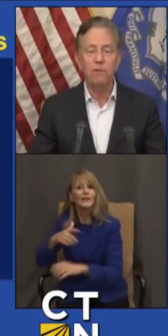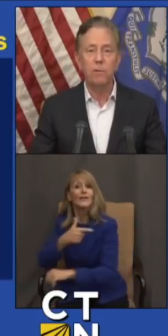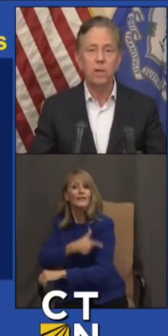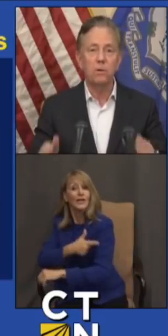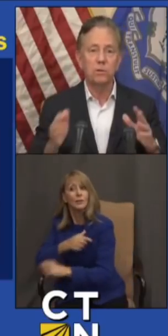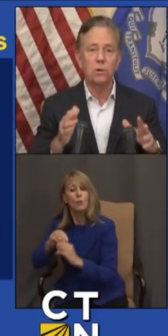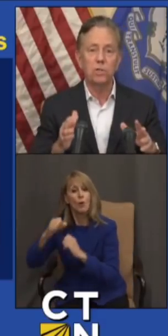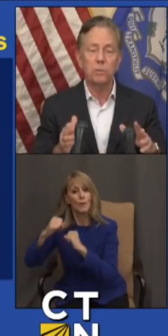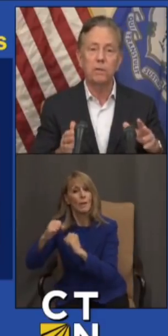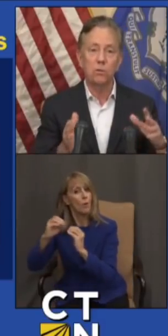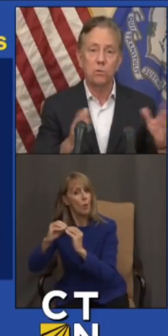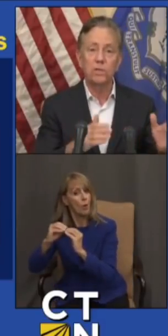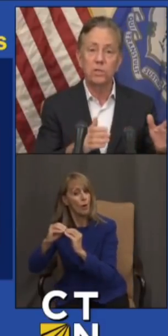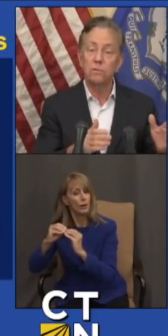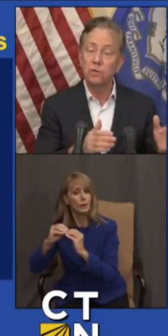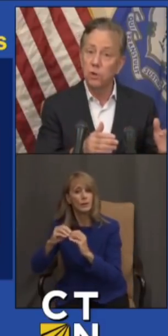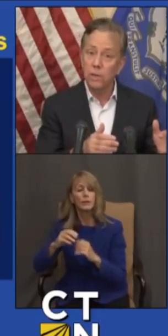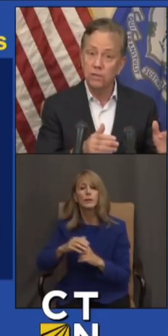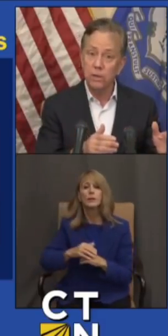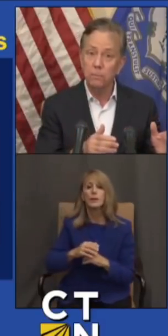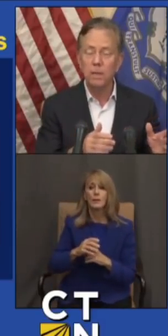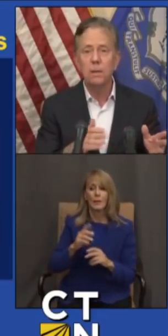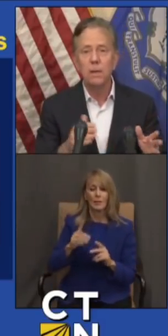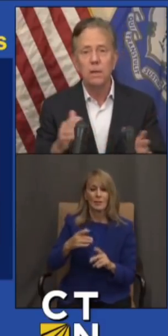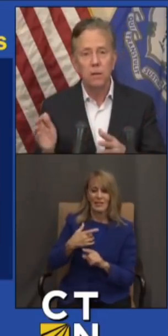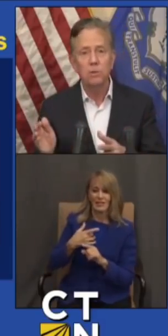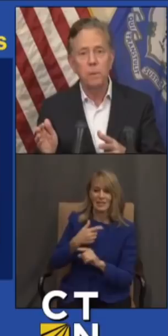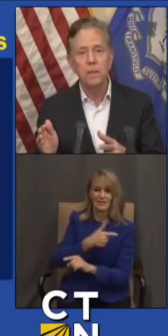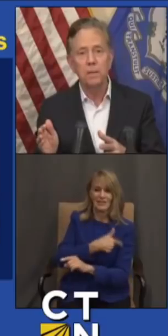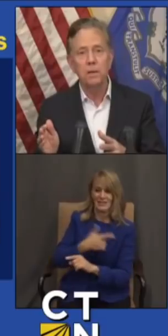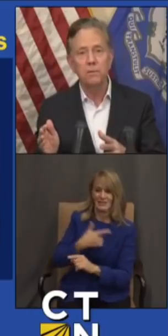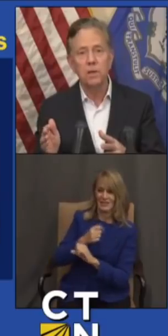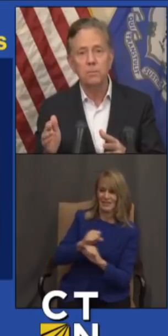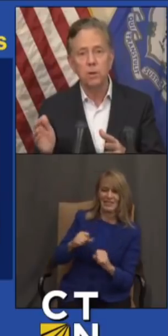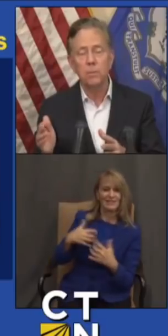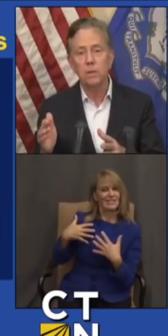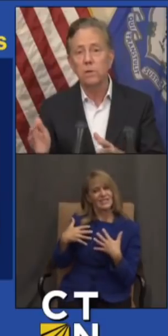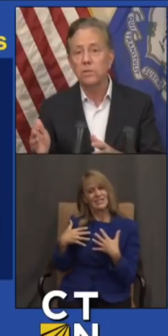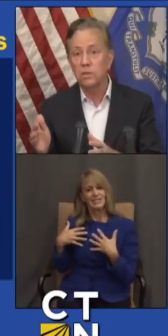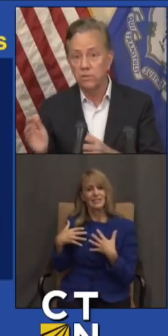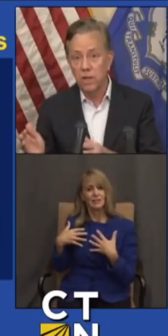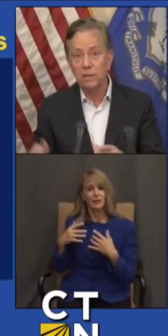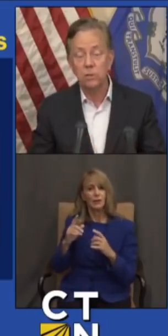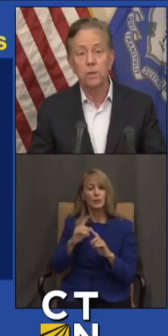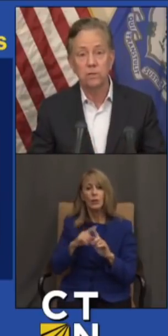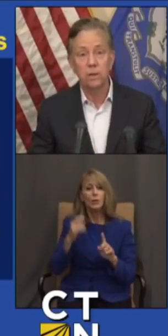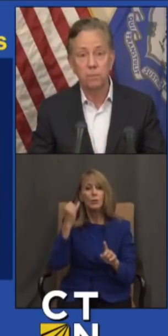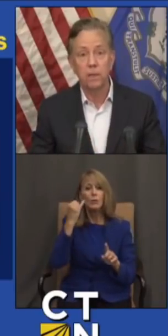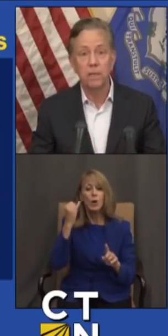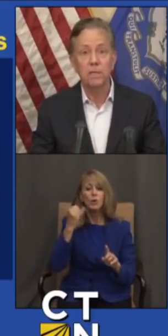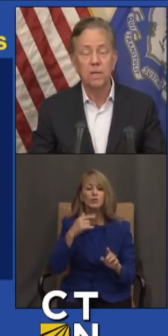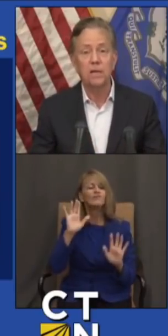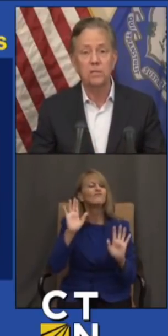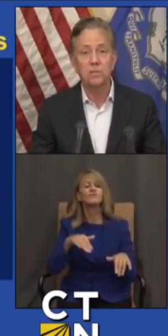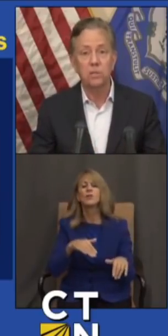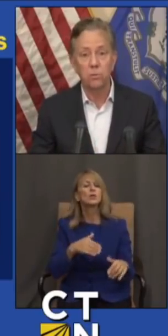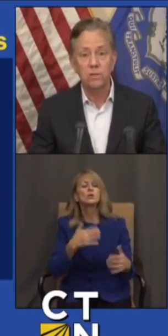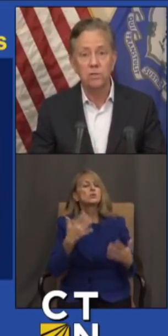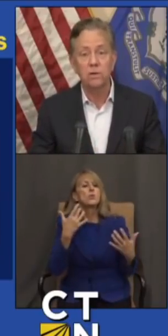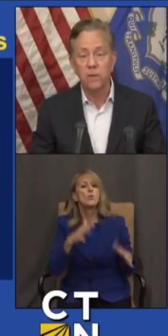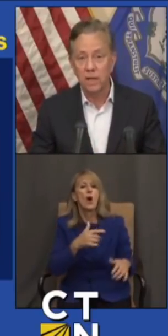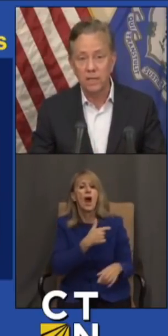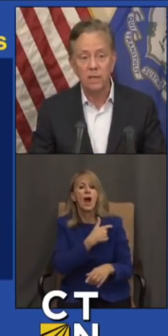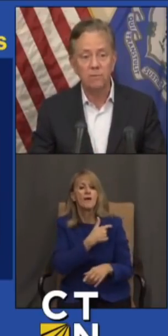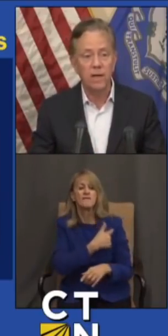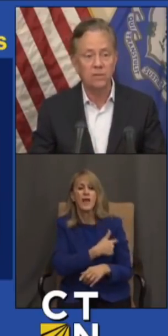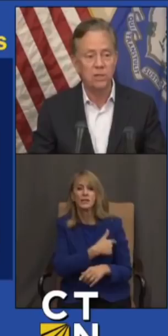life, everybody always talks about the risks of doing something. They don't spend enough time talking about the risks of not doing something. In this case, it's the risks